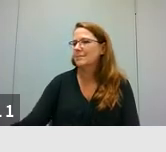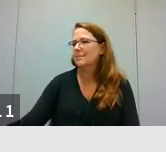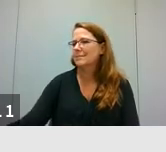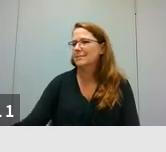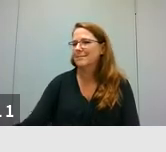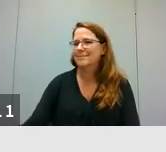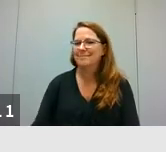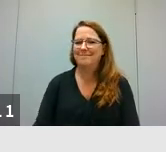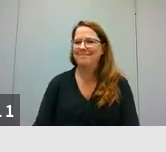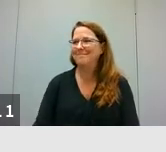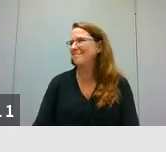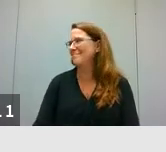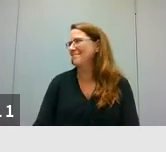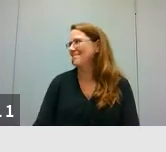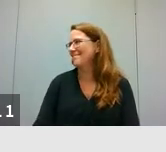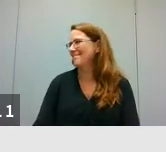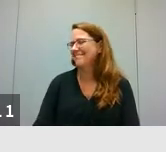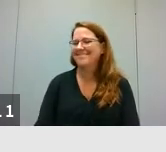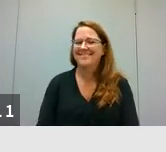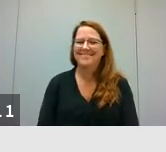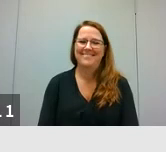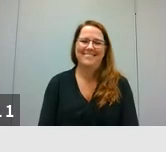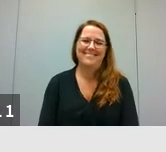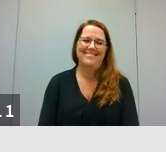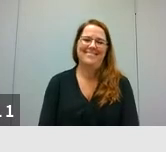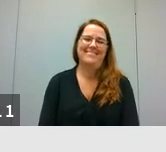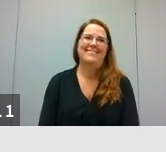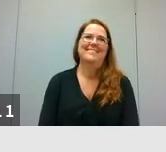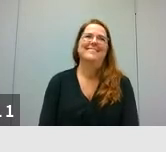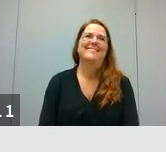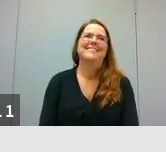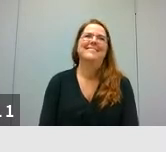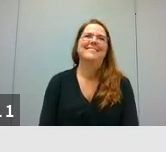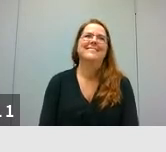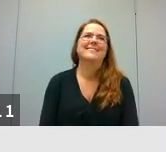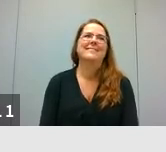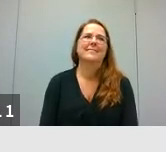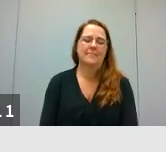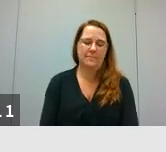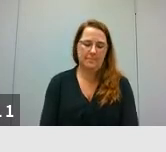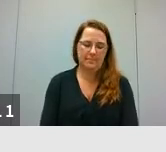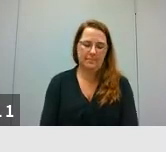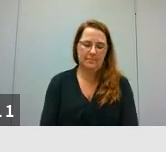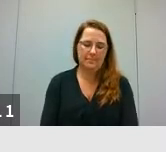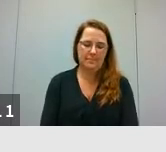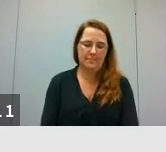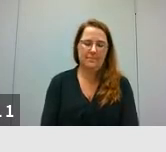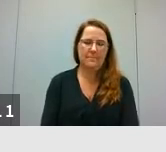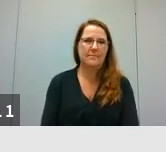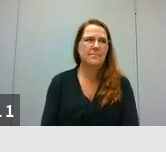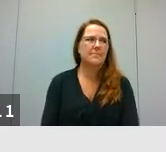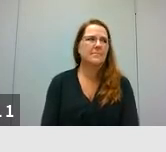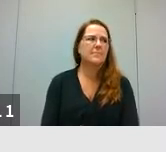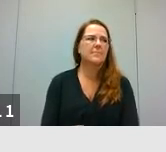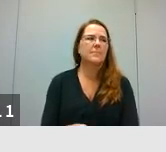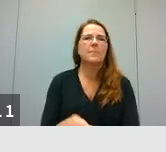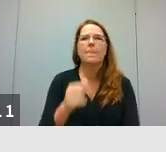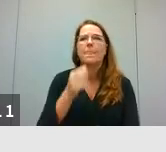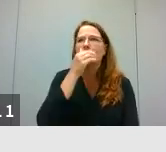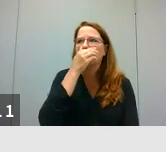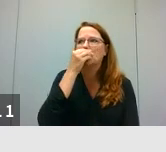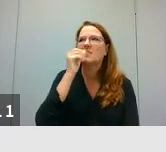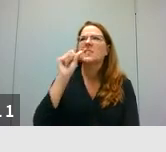Yeah. I think so. Are you Yes, sure? we are positive we assigned you as